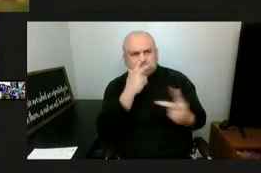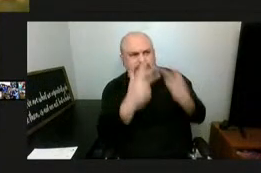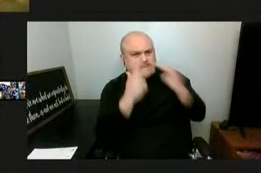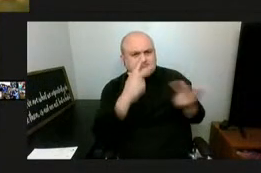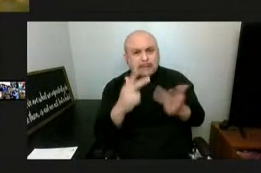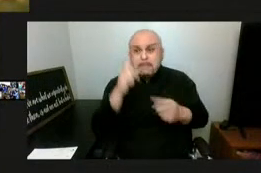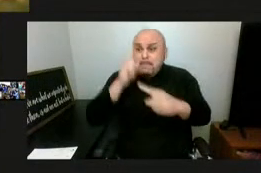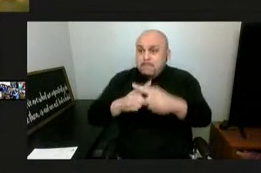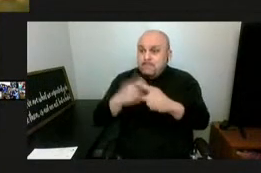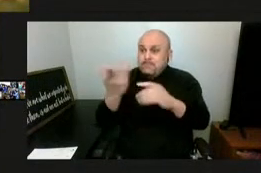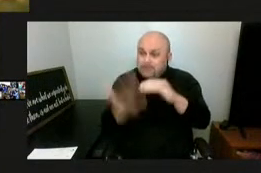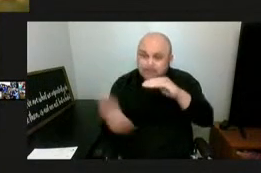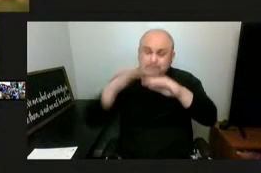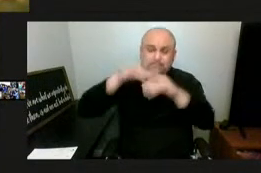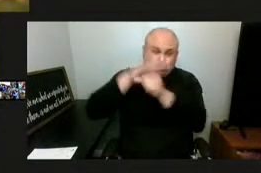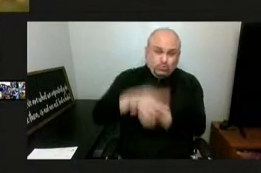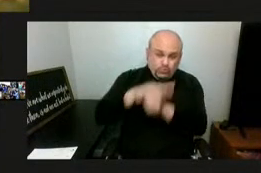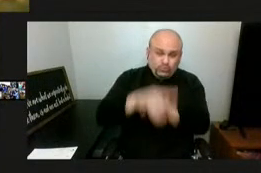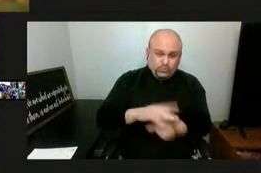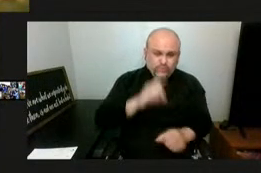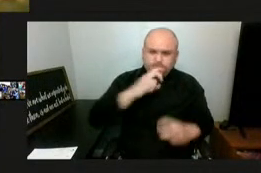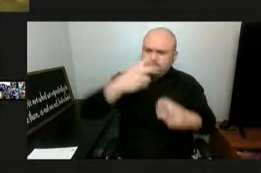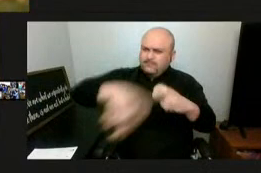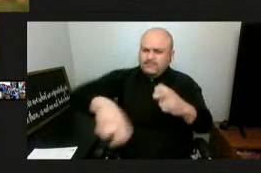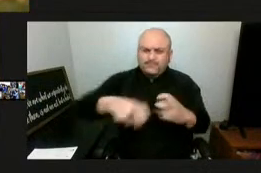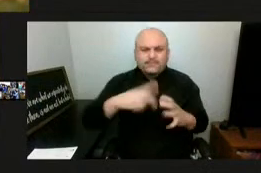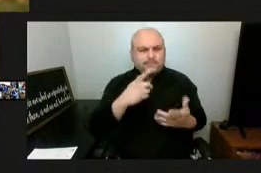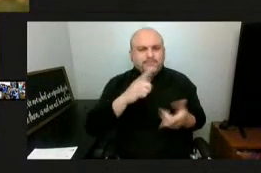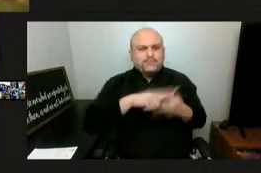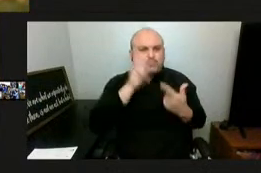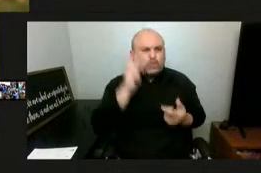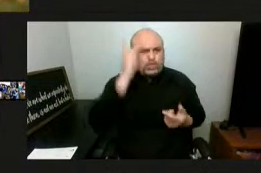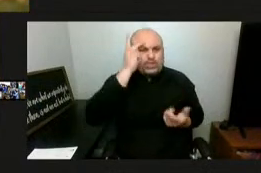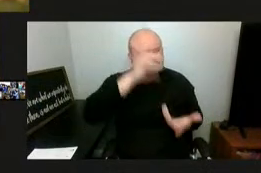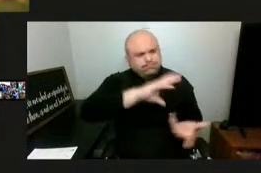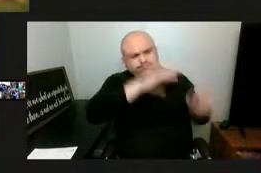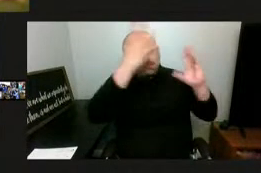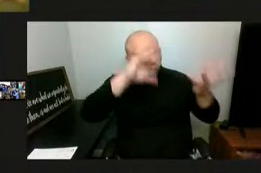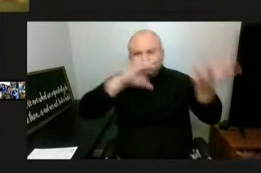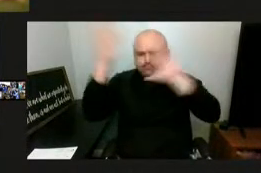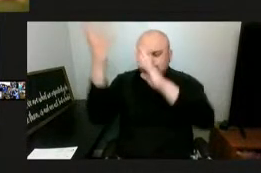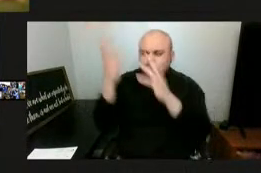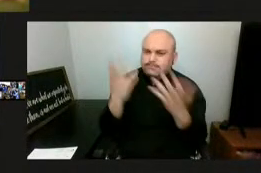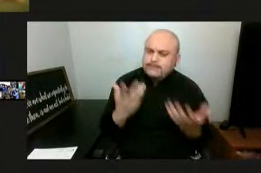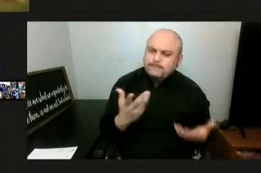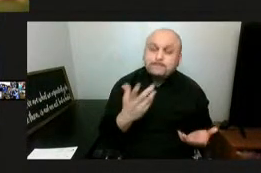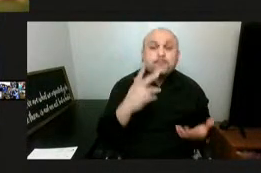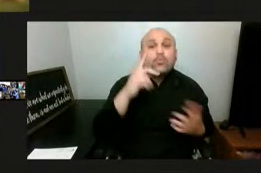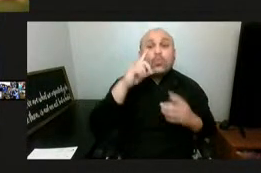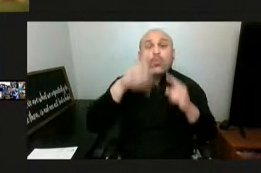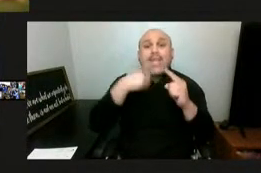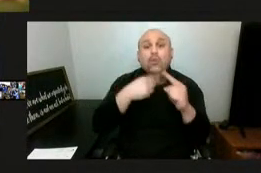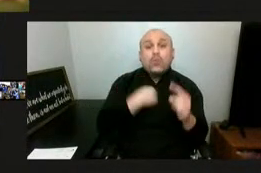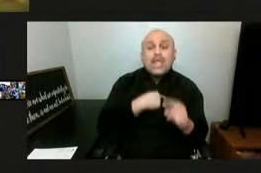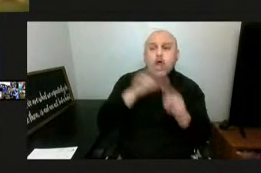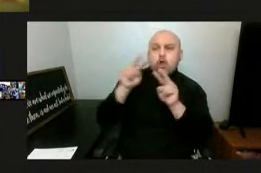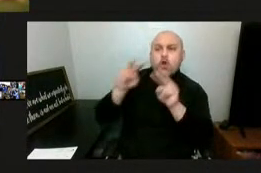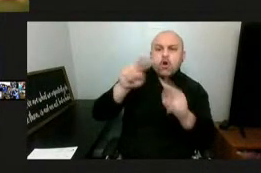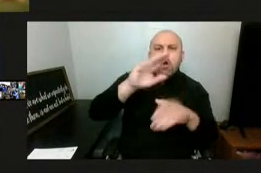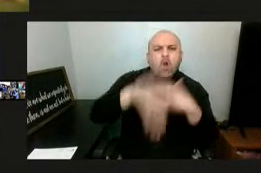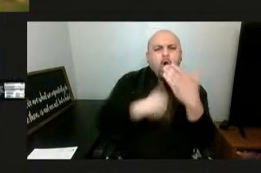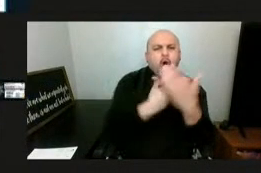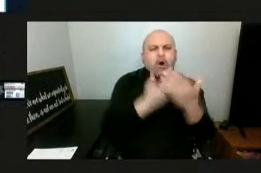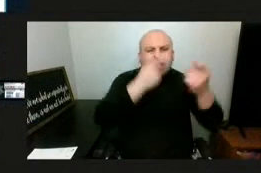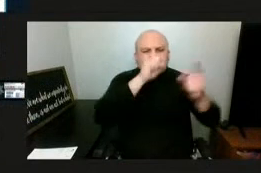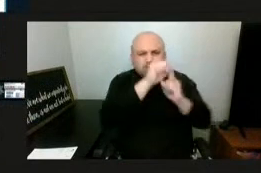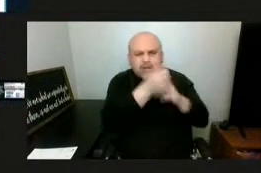of stress, and then a very tumultuous political environment. So when we look at all of those events,